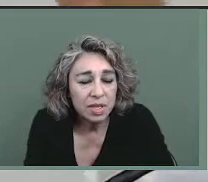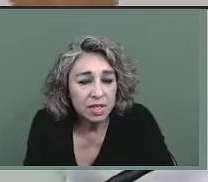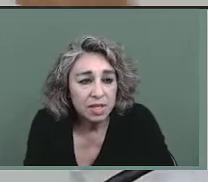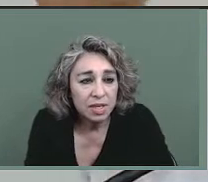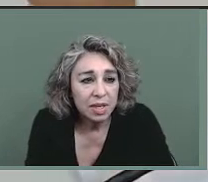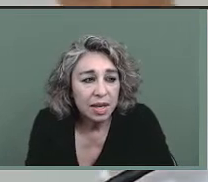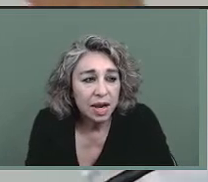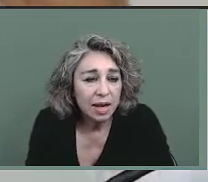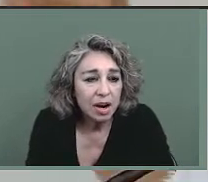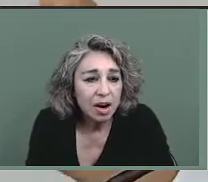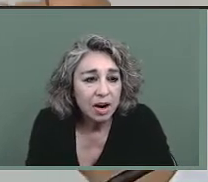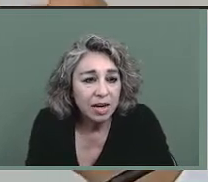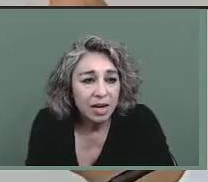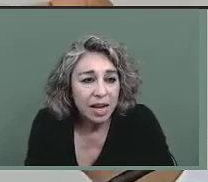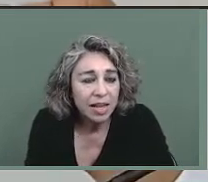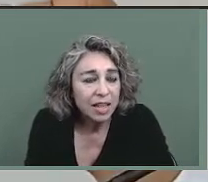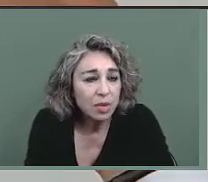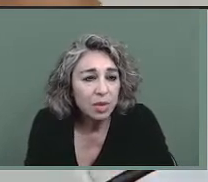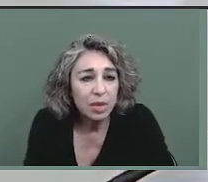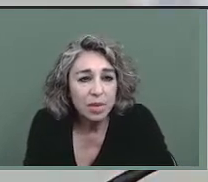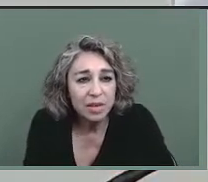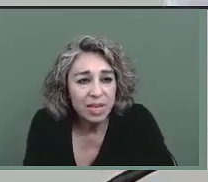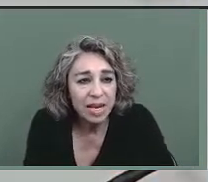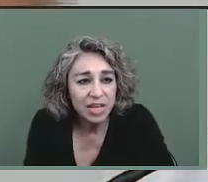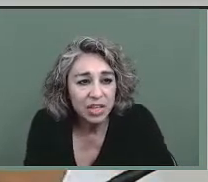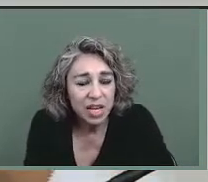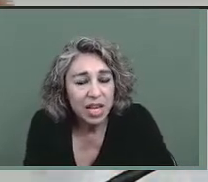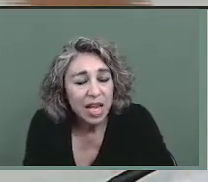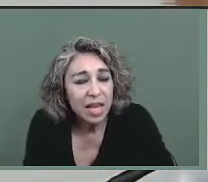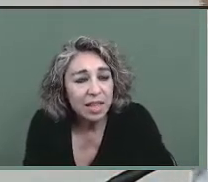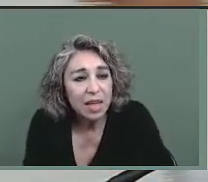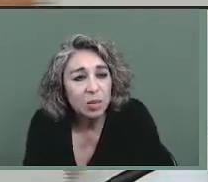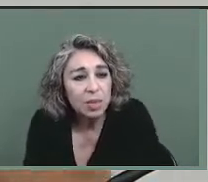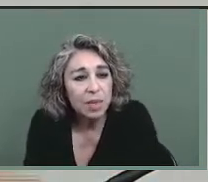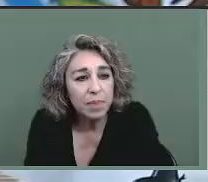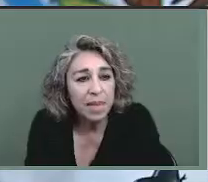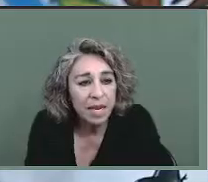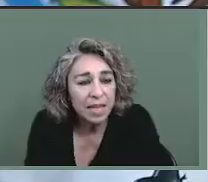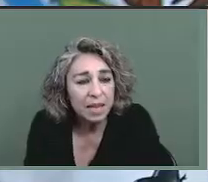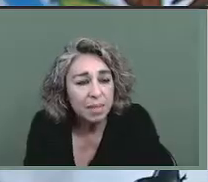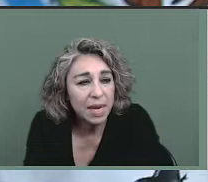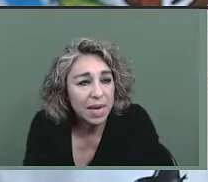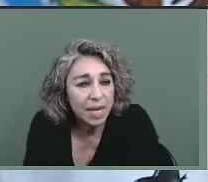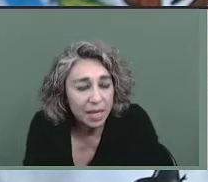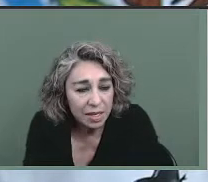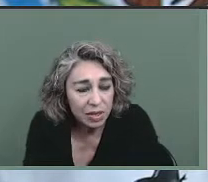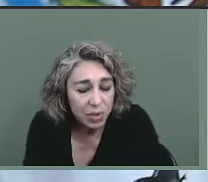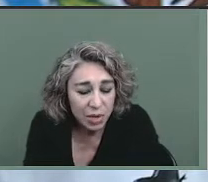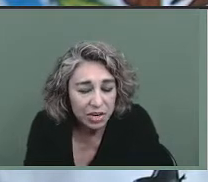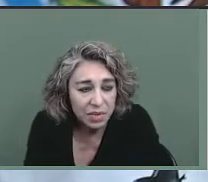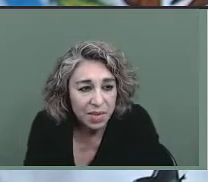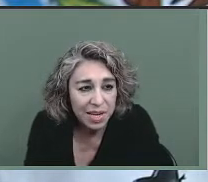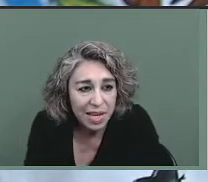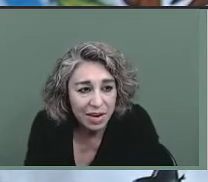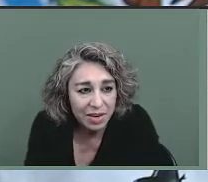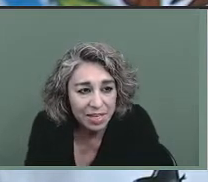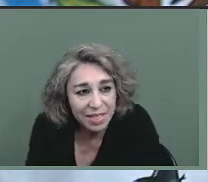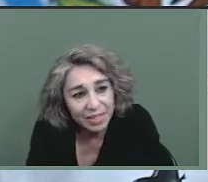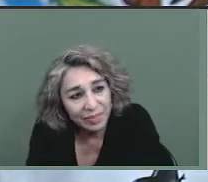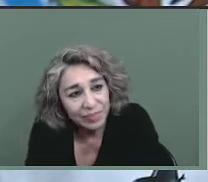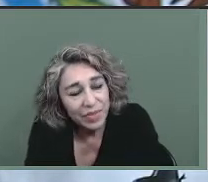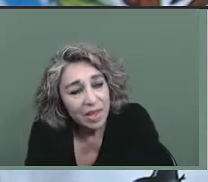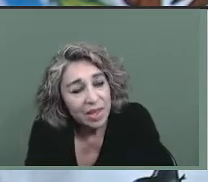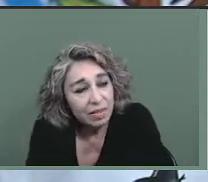through this card, and they will not be using cash, and they will not be getting the money through